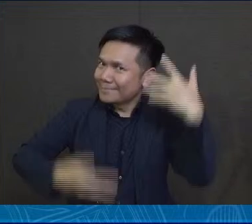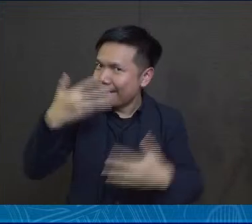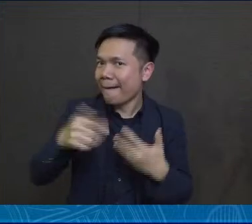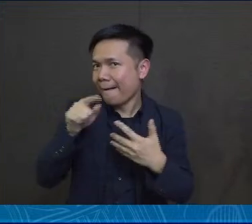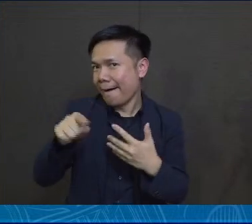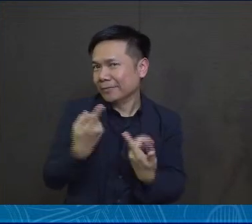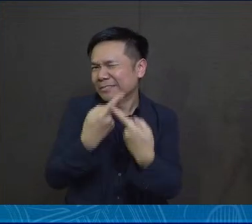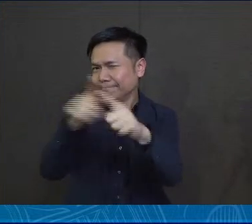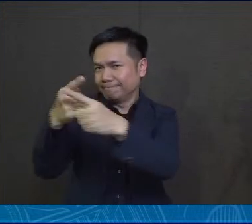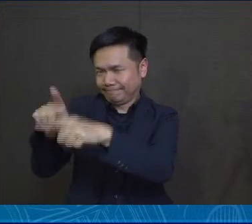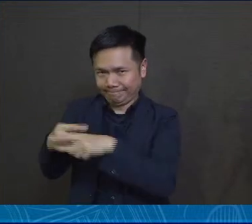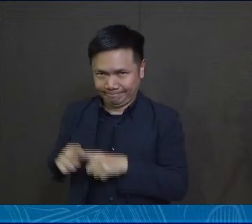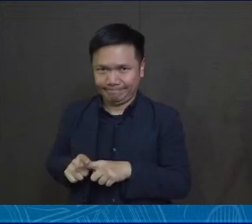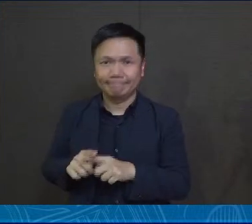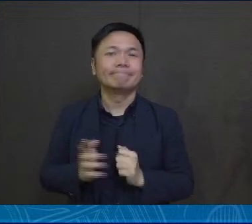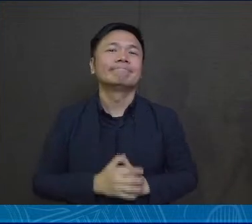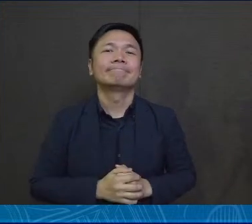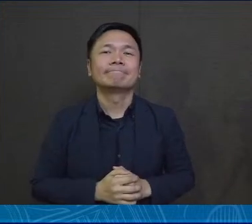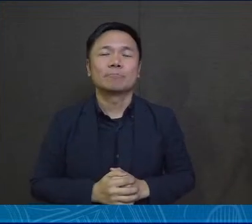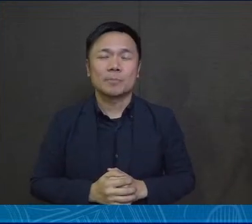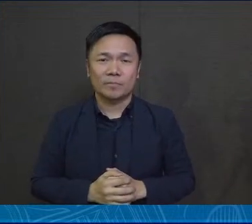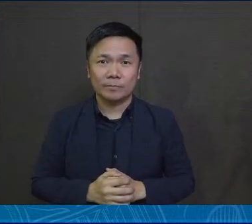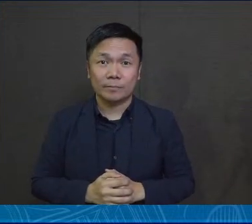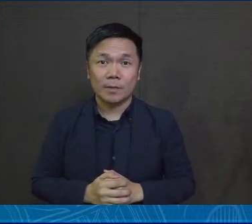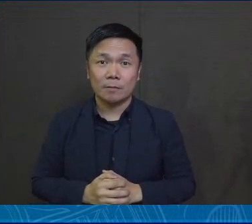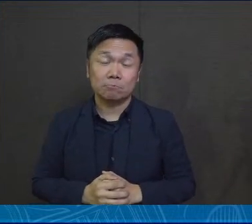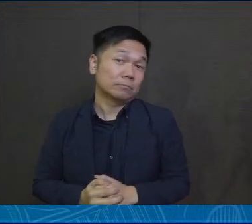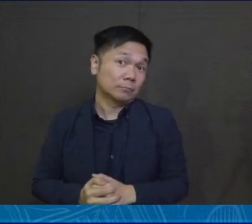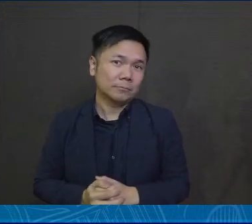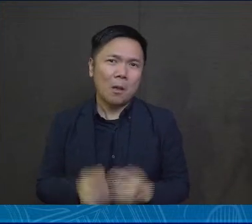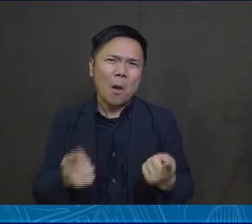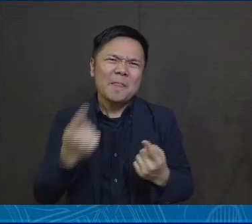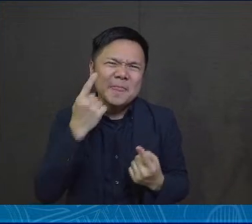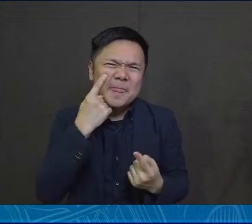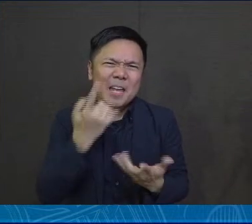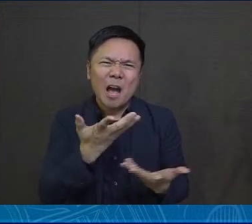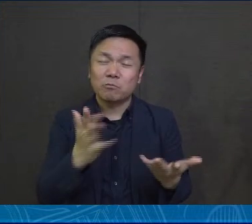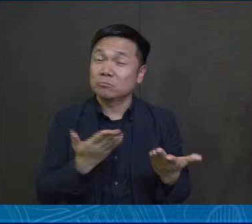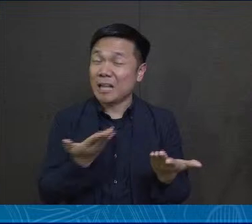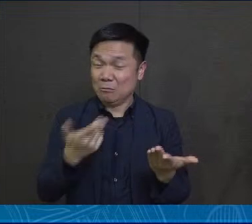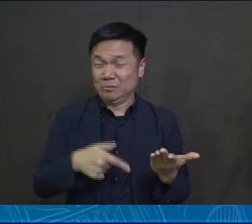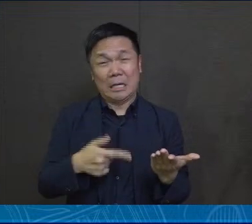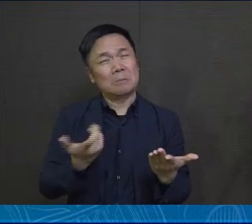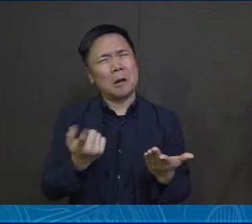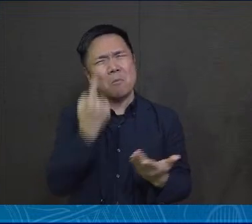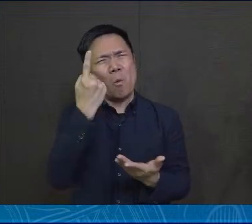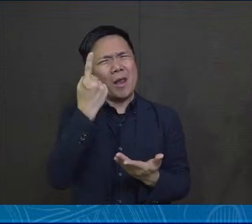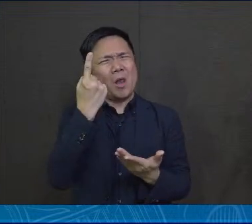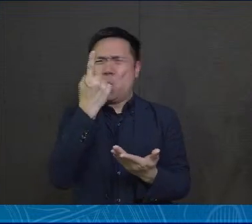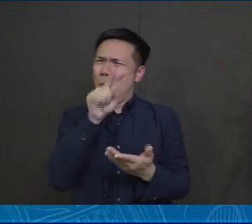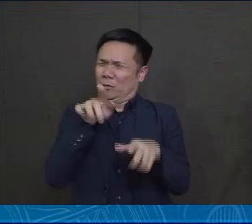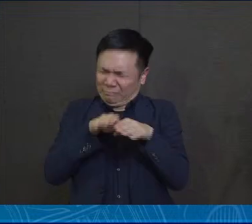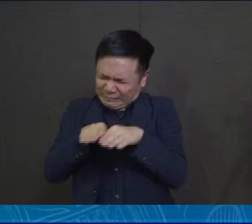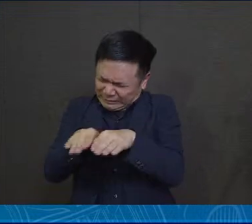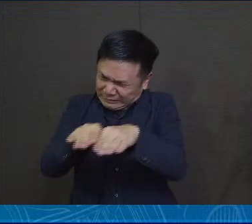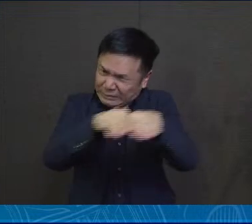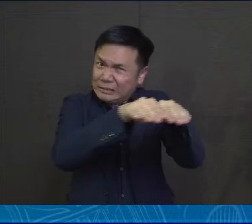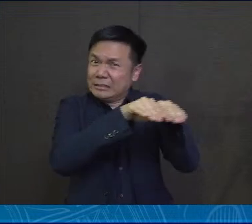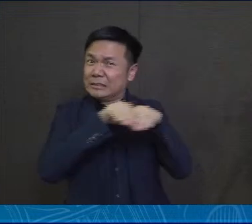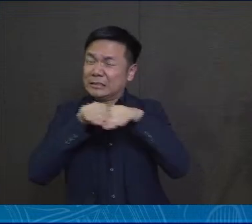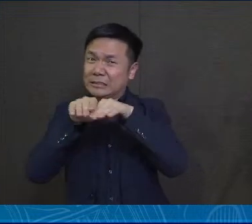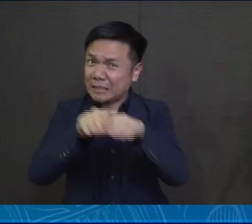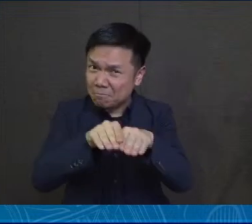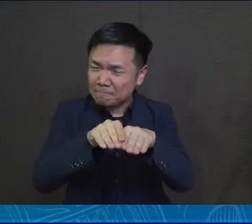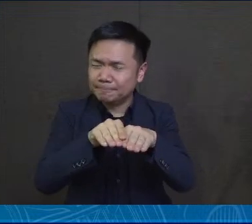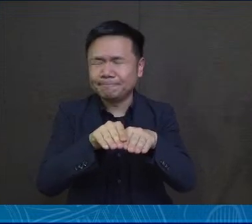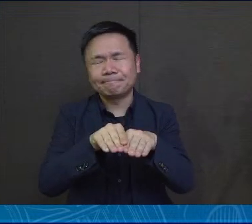purposes. I think really when you're looking at trying to create a unified framework, the questions or the thought pattern that